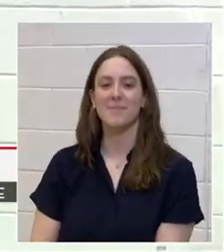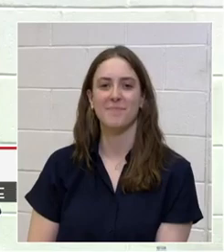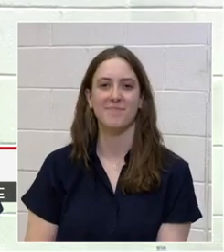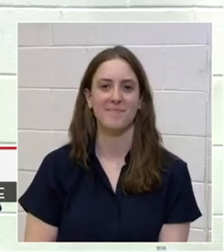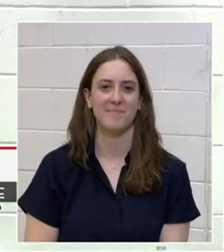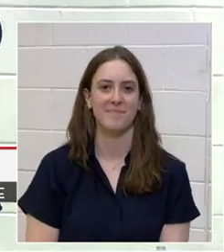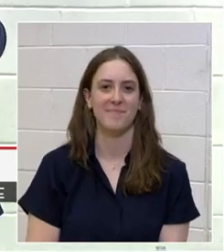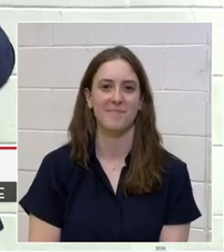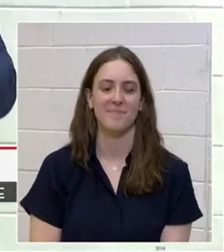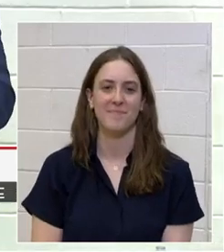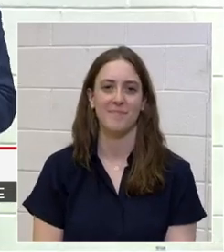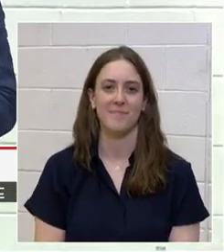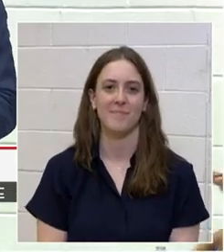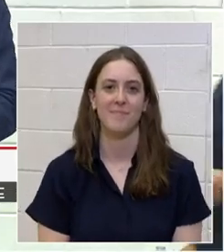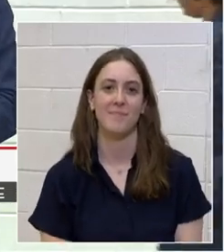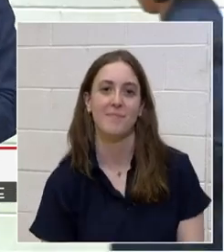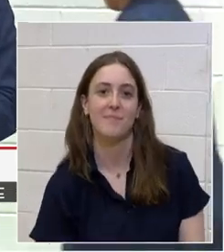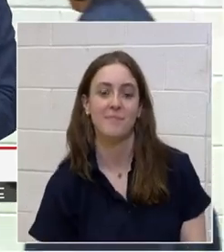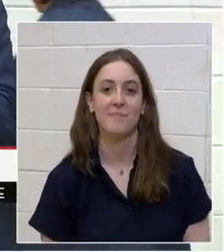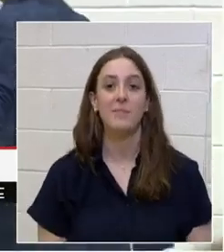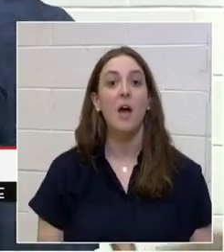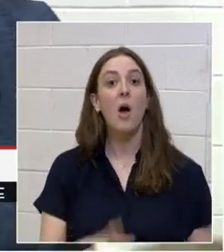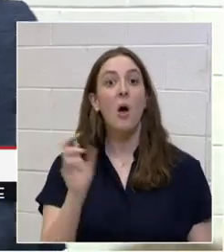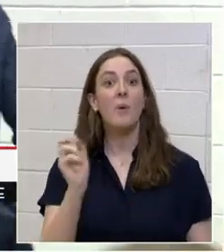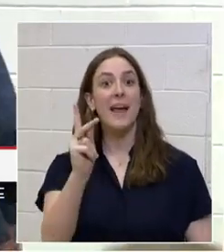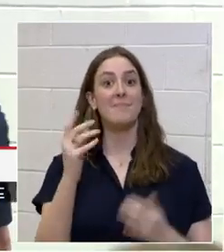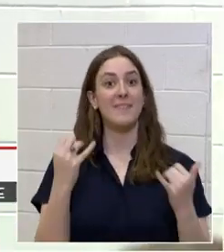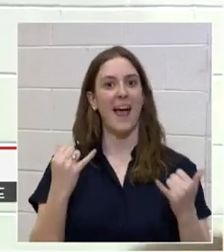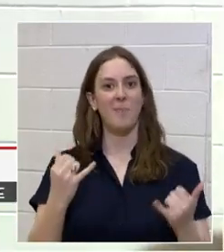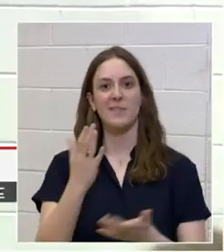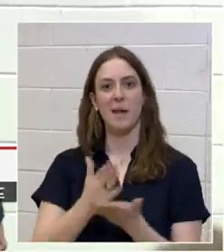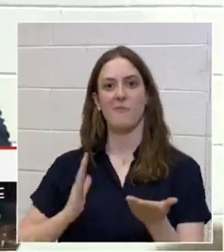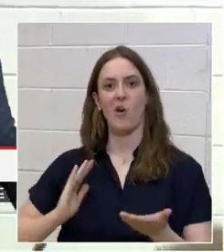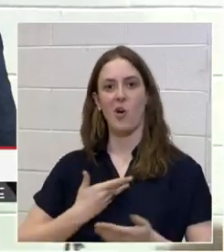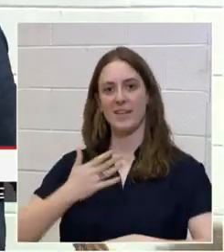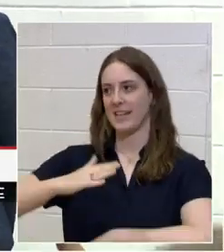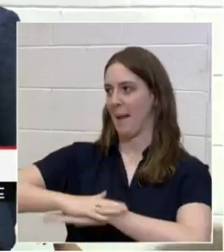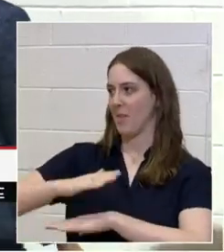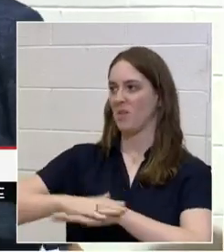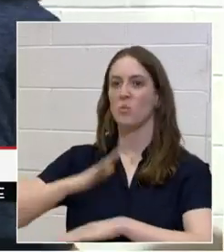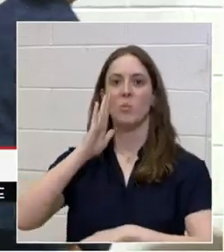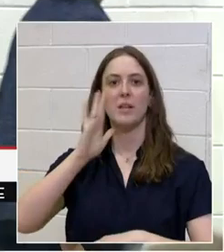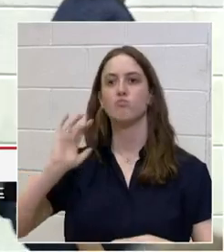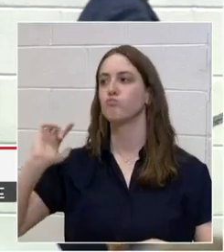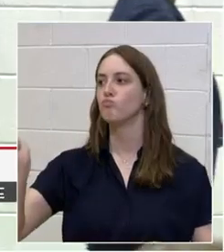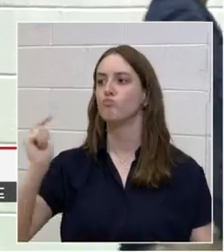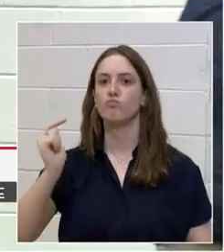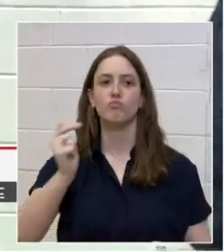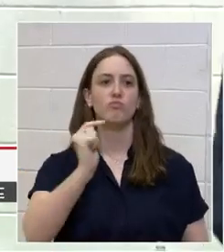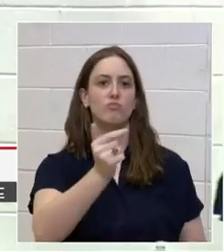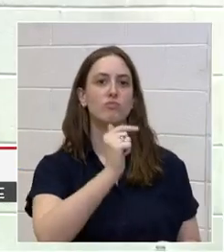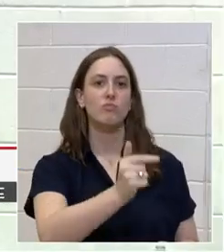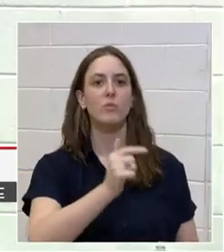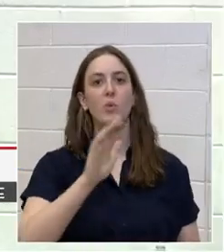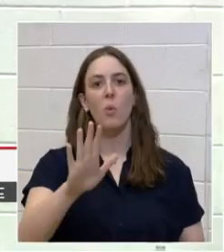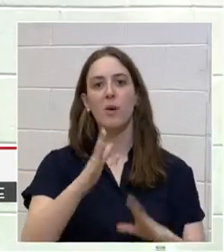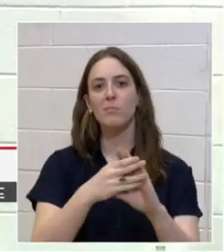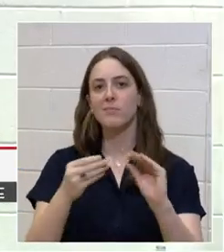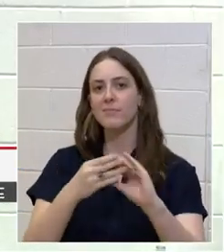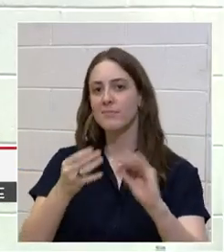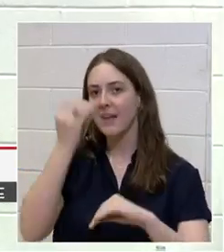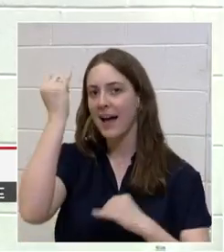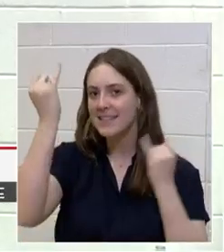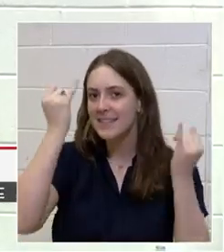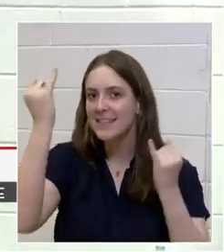right, let's hear from some of our tables. I know we've got some exciting, good news and good suggestions